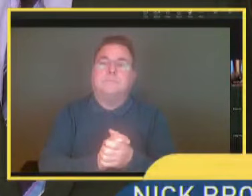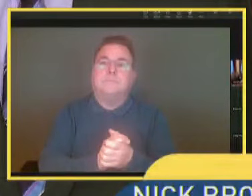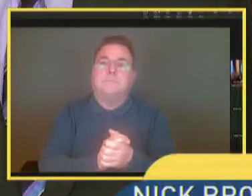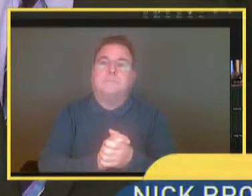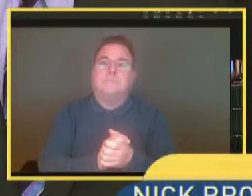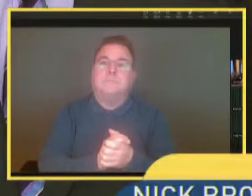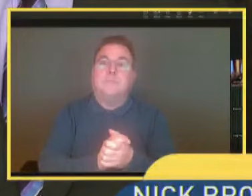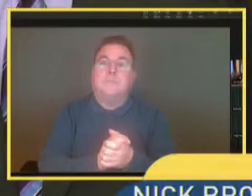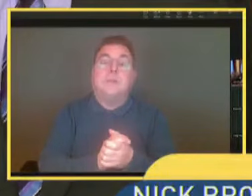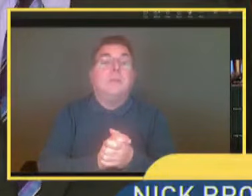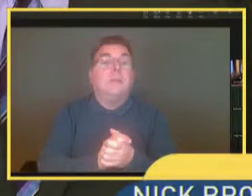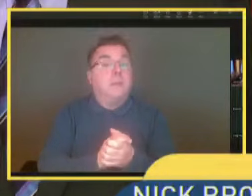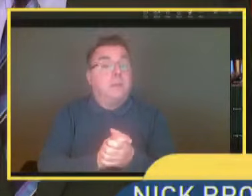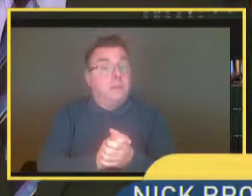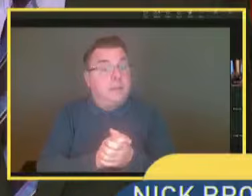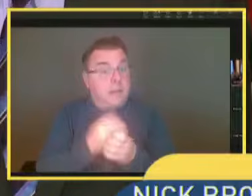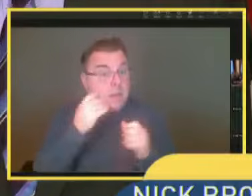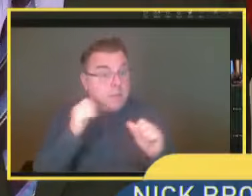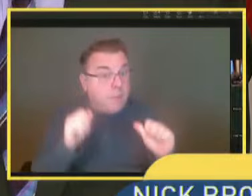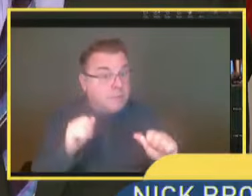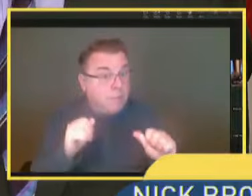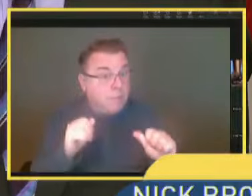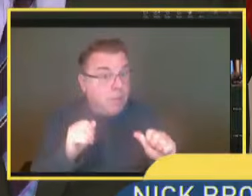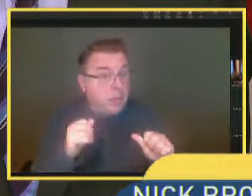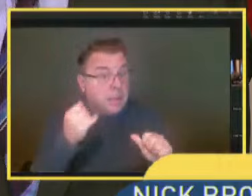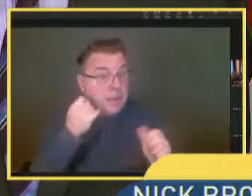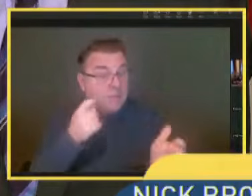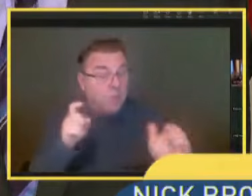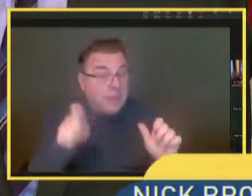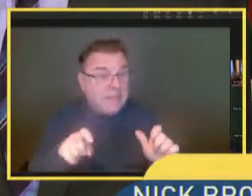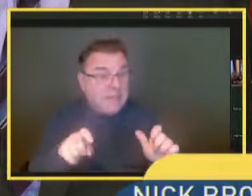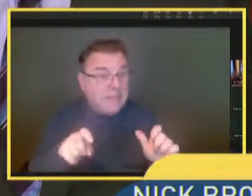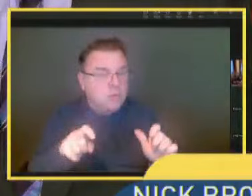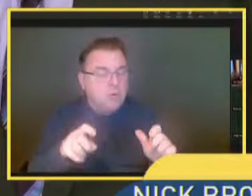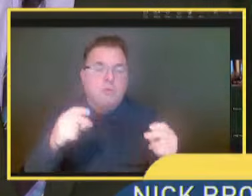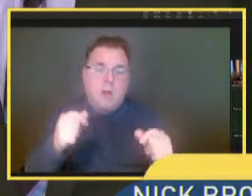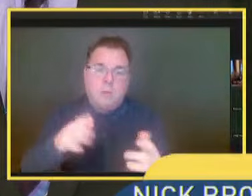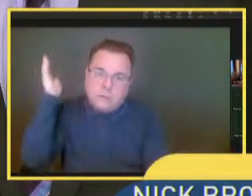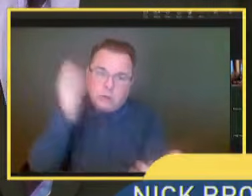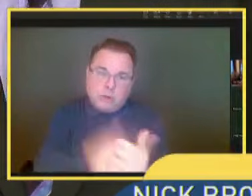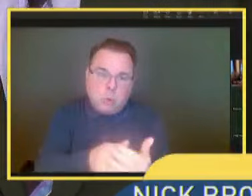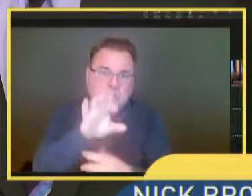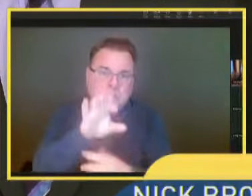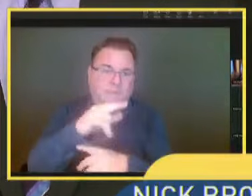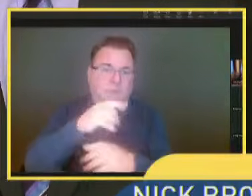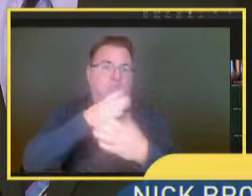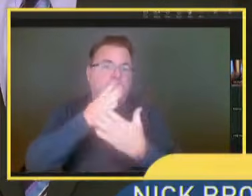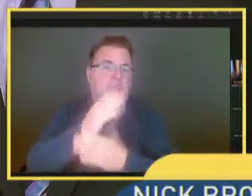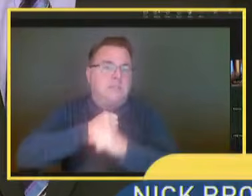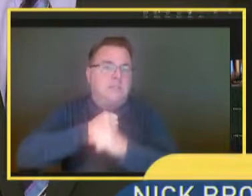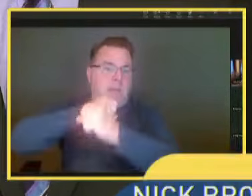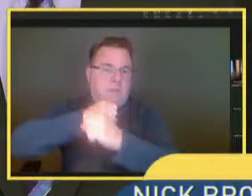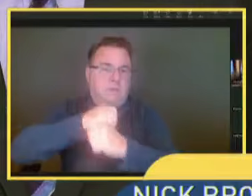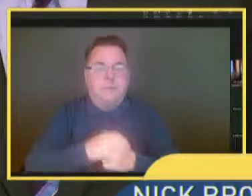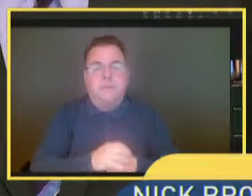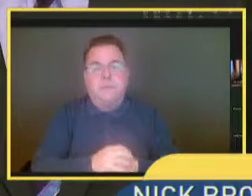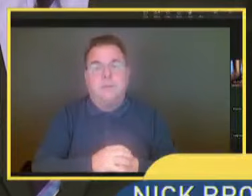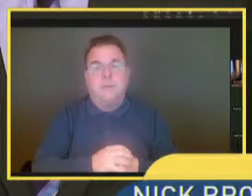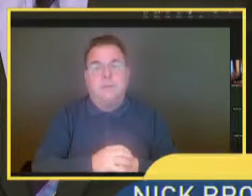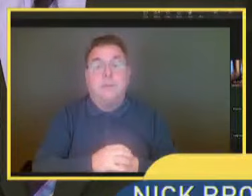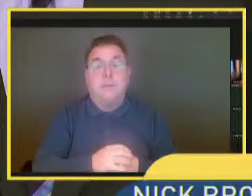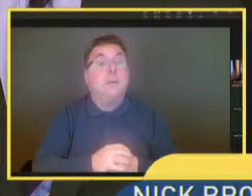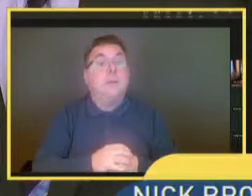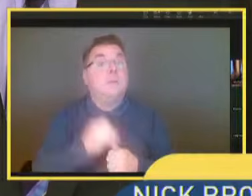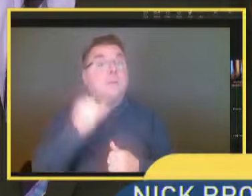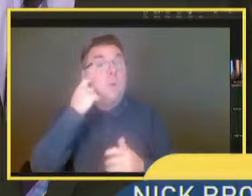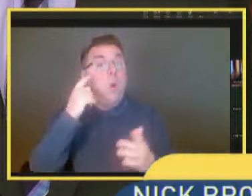on the legal front when the civil rights of Washingtonians are being threatened. The people of the state can be assured that if we see this happening on